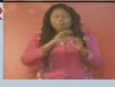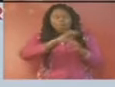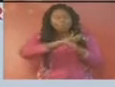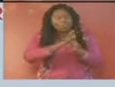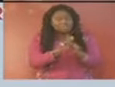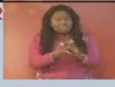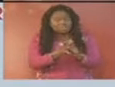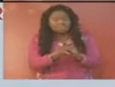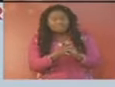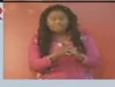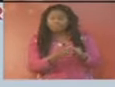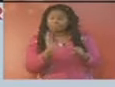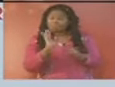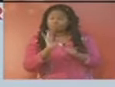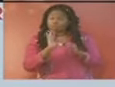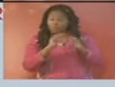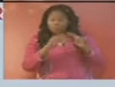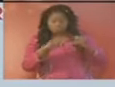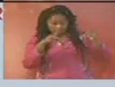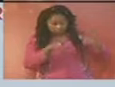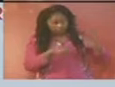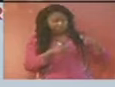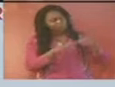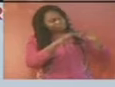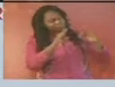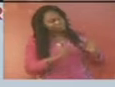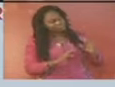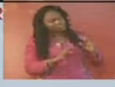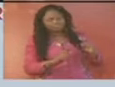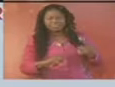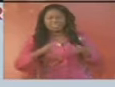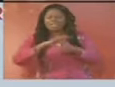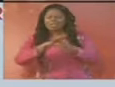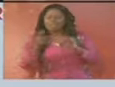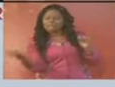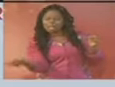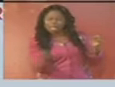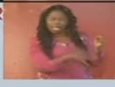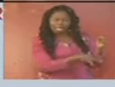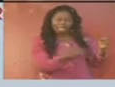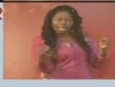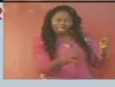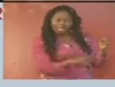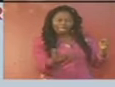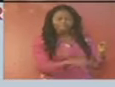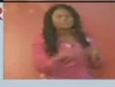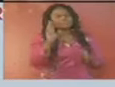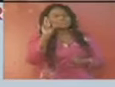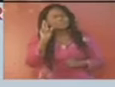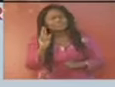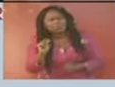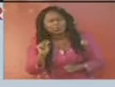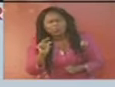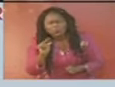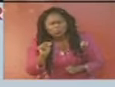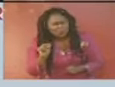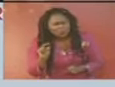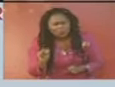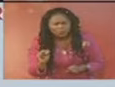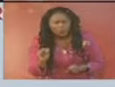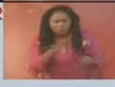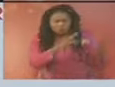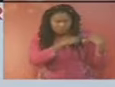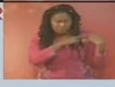that, there will be no need for the state to tell you what to do and not to do in